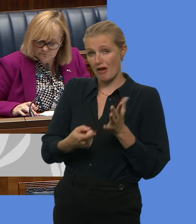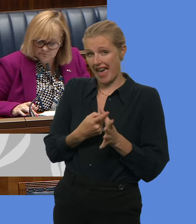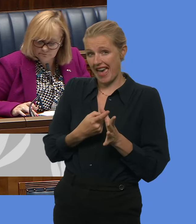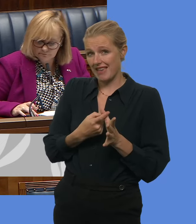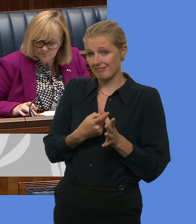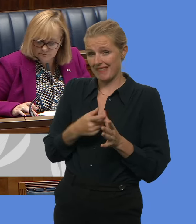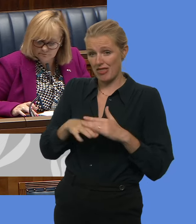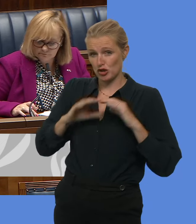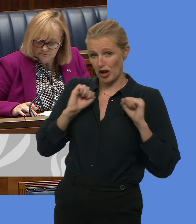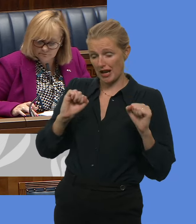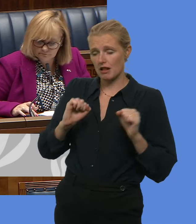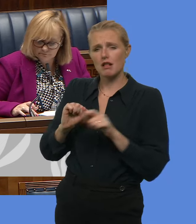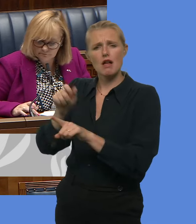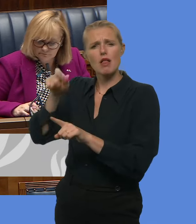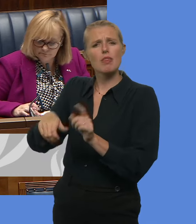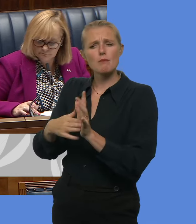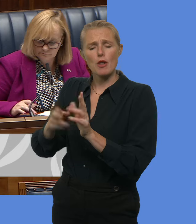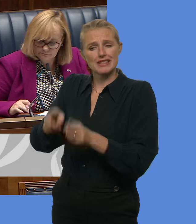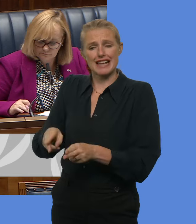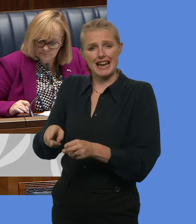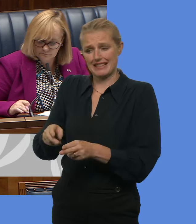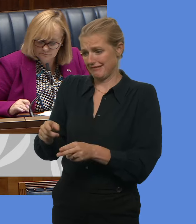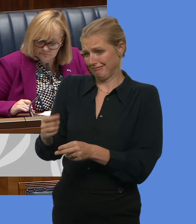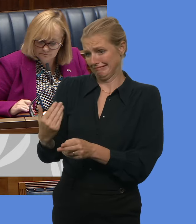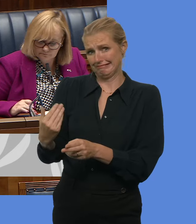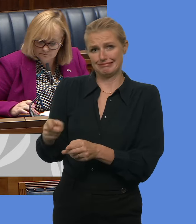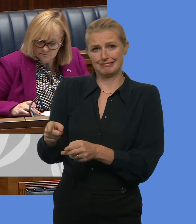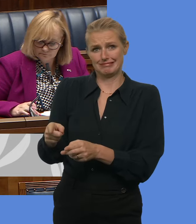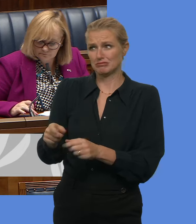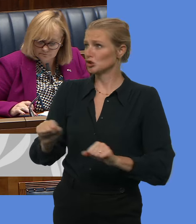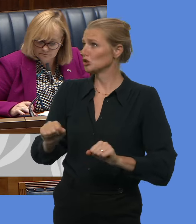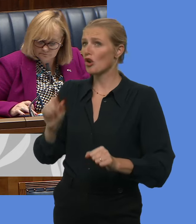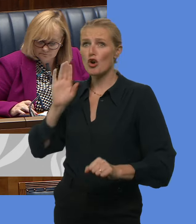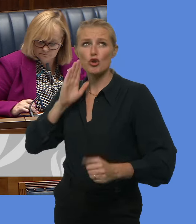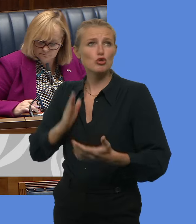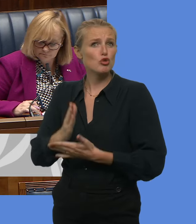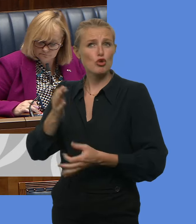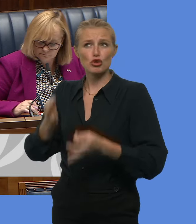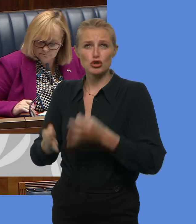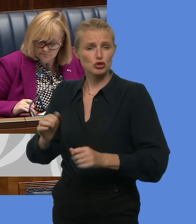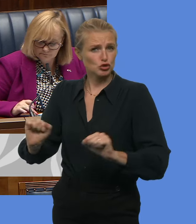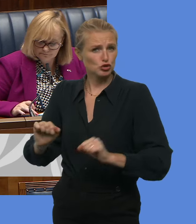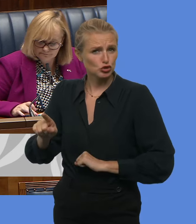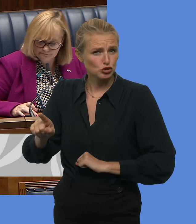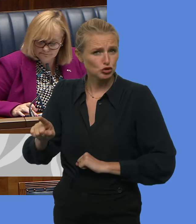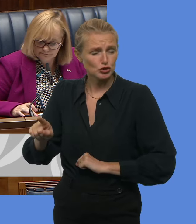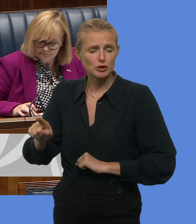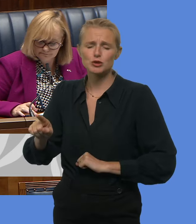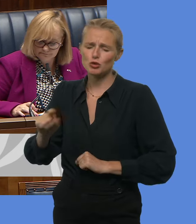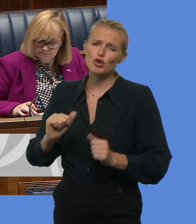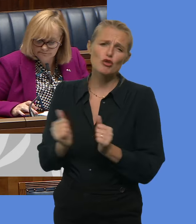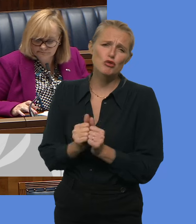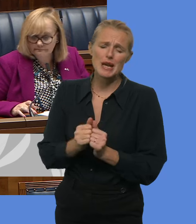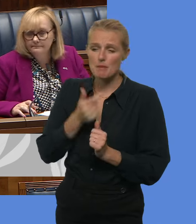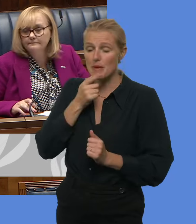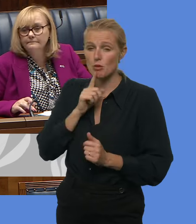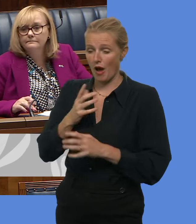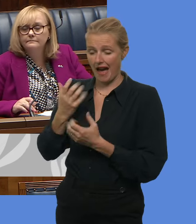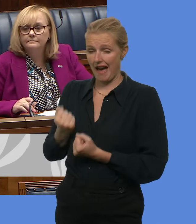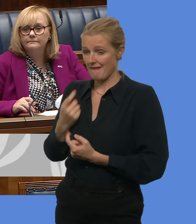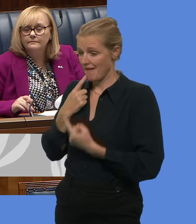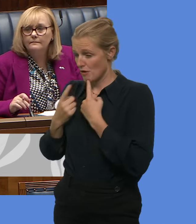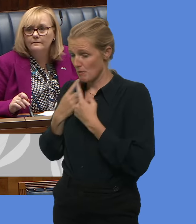not seeing truth or justice for her daughter. Would the Deputy First Minister agree with me that those who may hold information or continue to